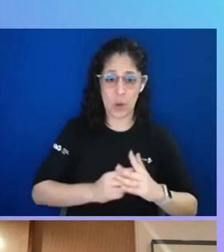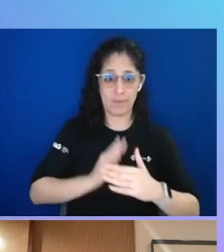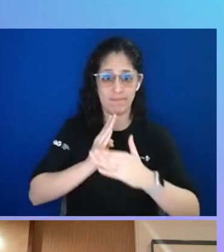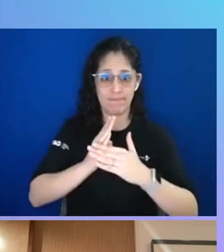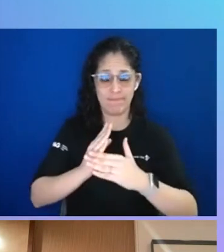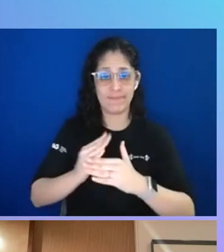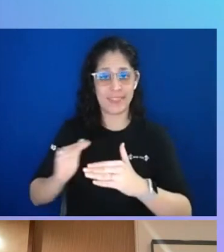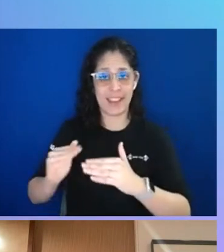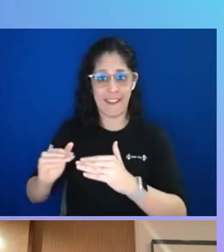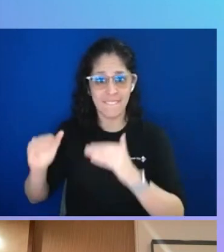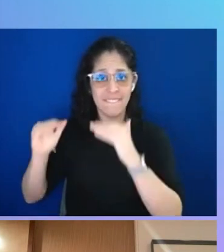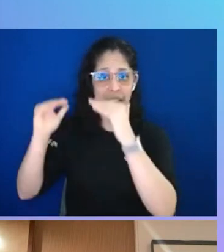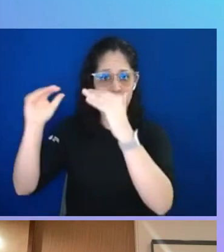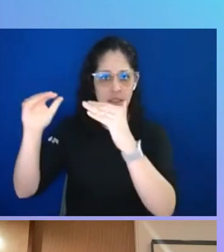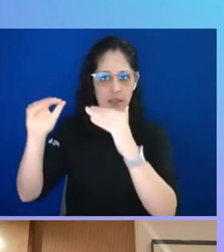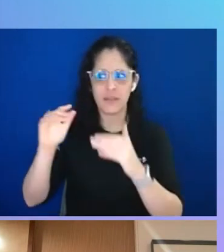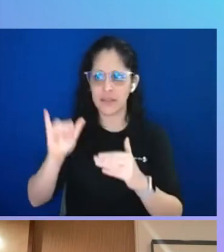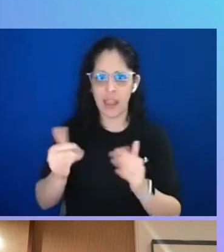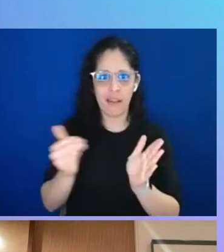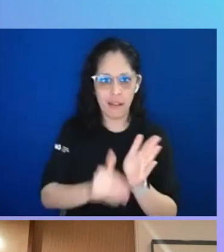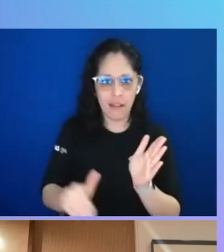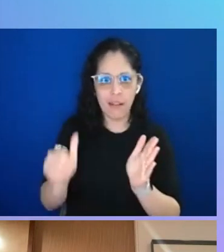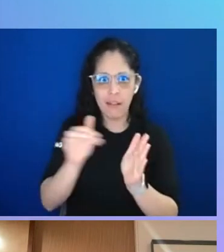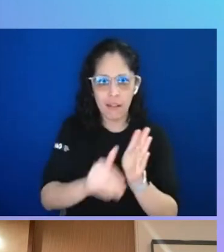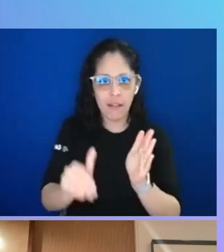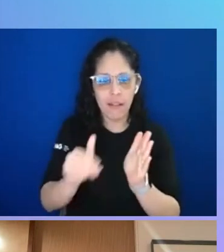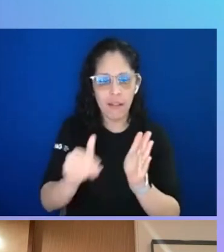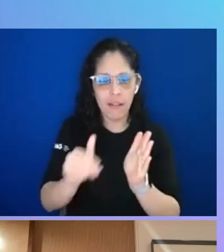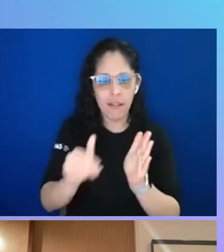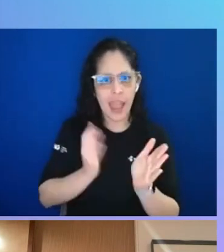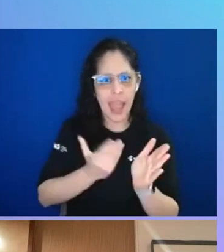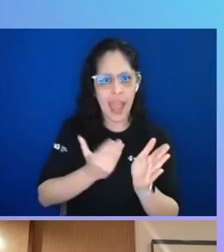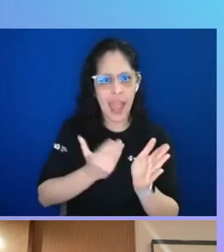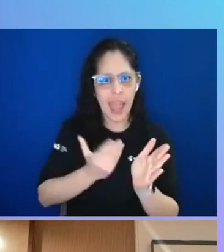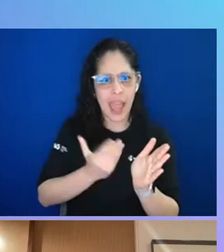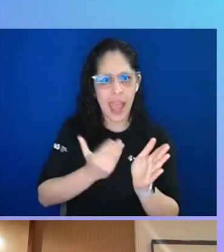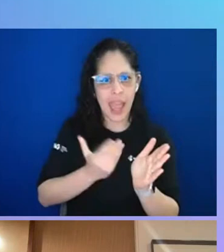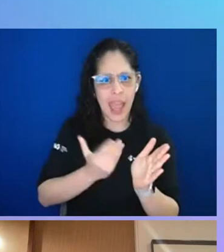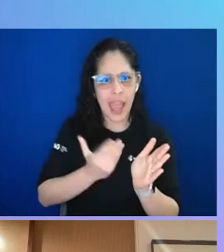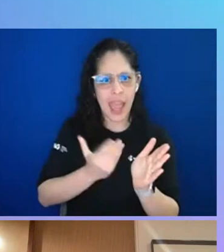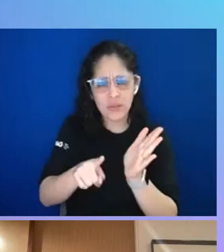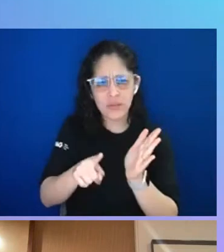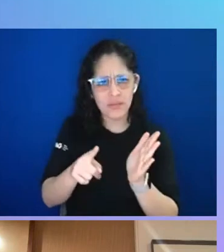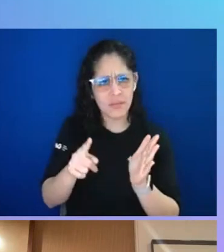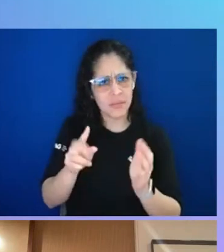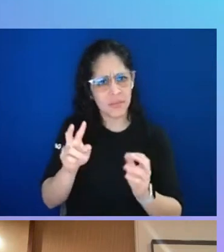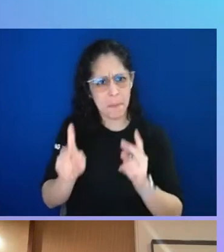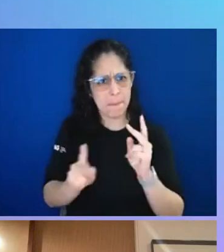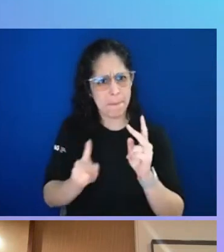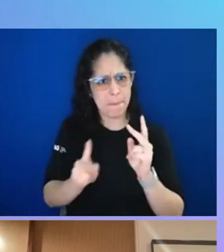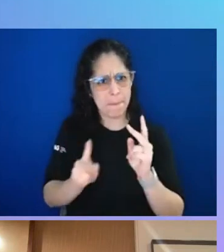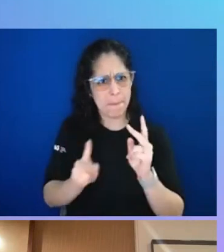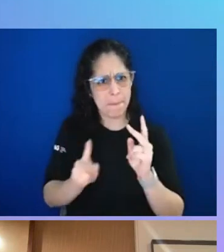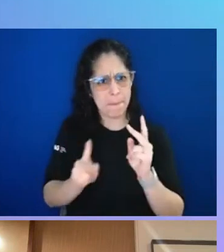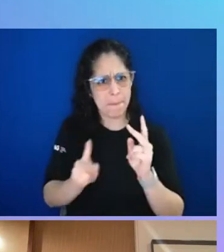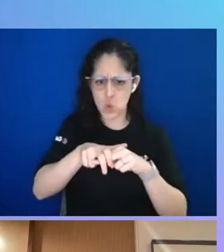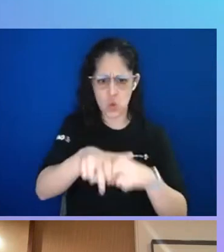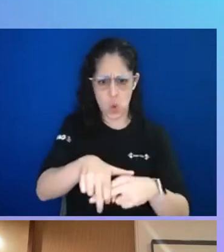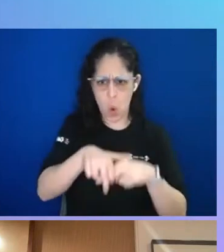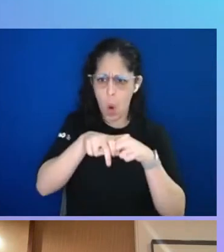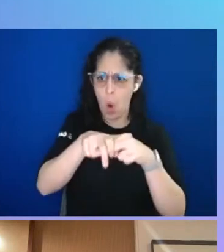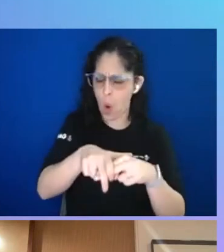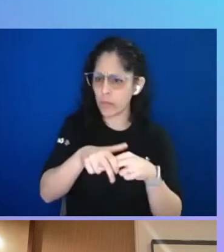portion of our research. Rowers want to know, am I doing this right? Thus, Form Assist was born to